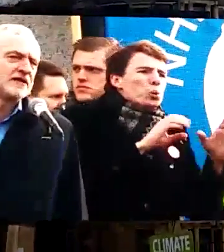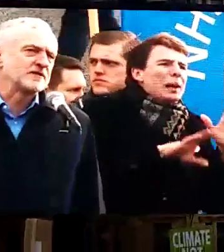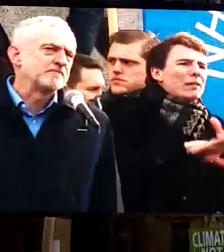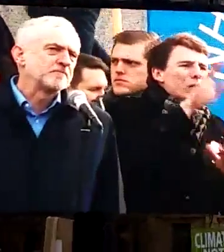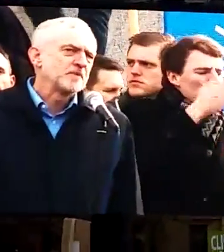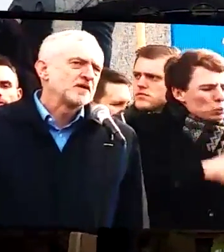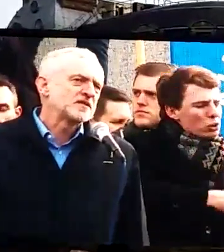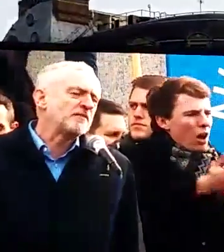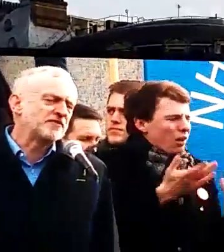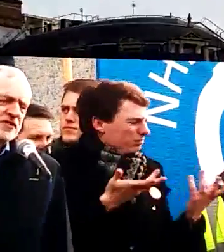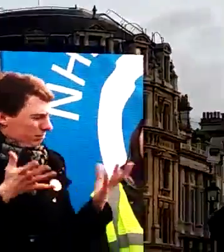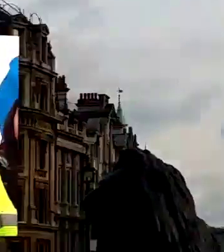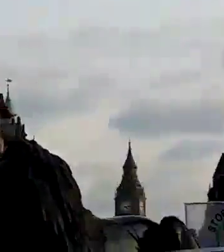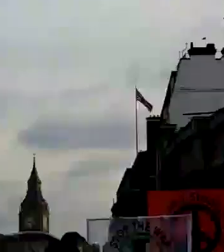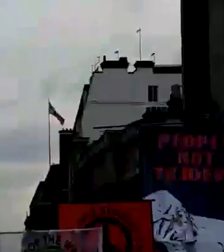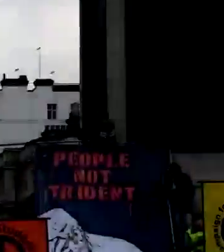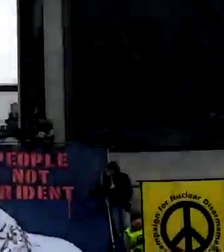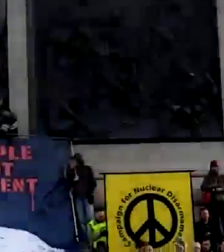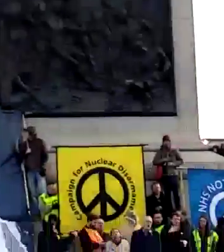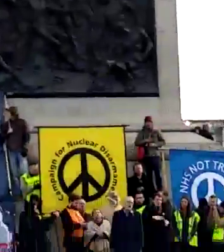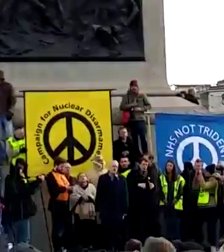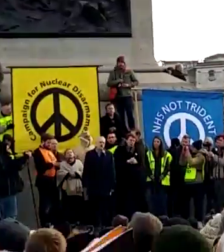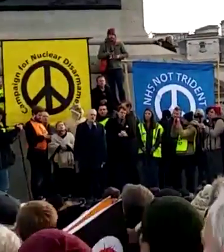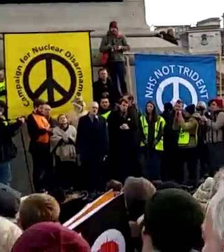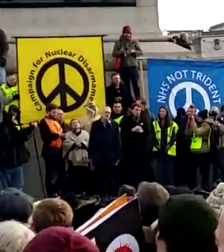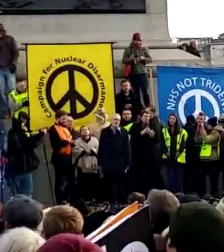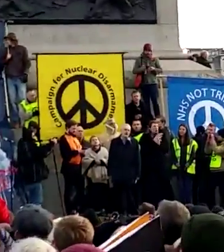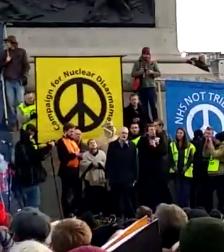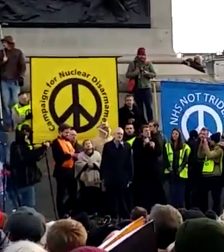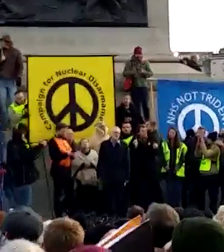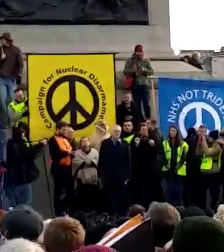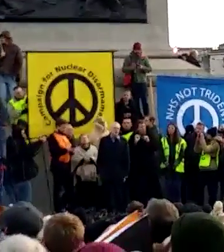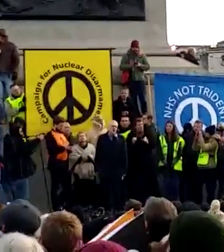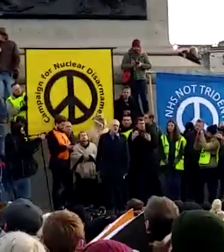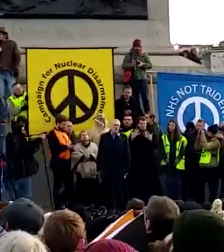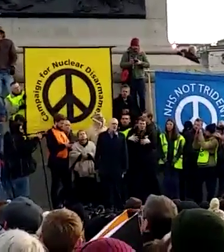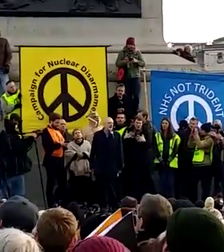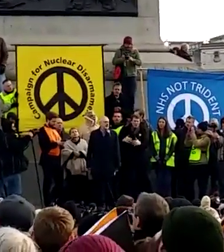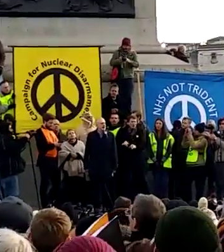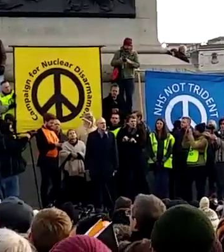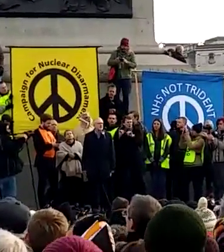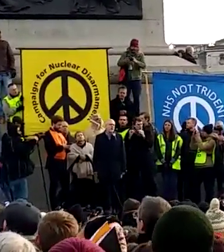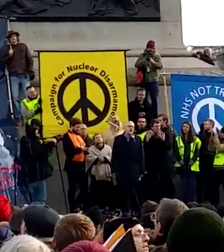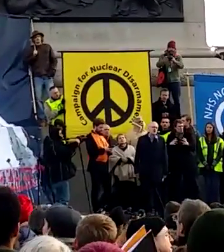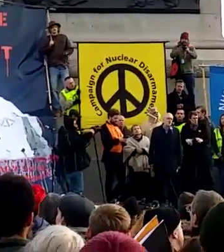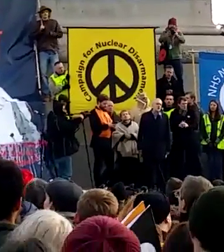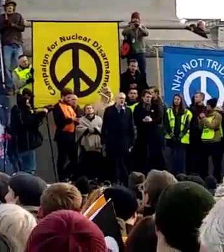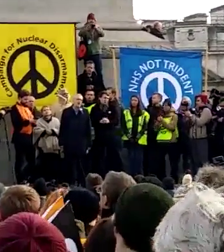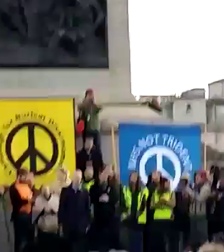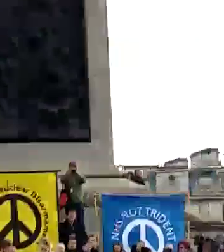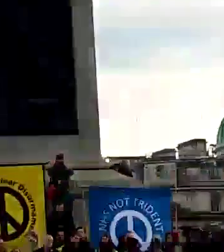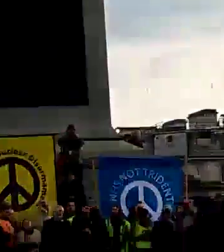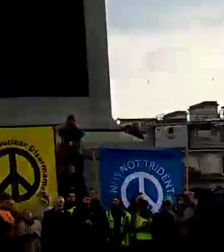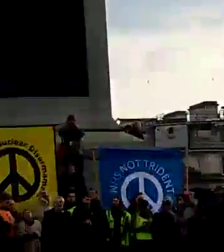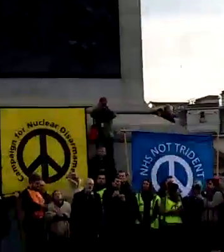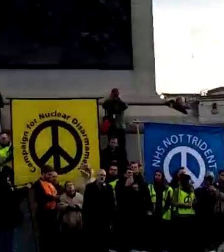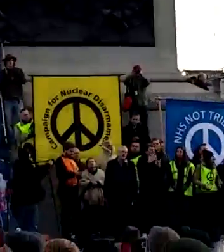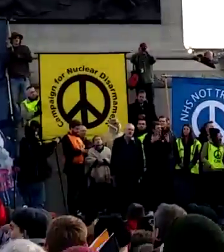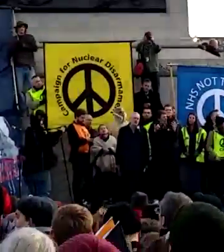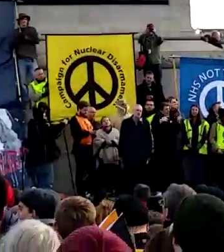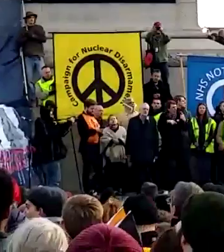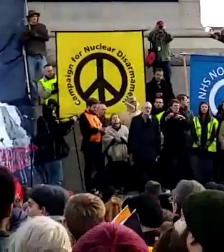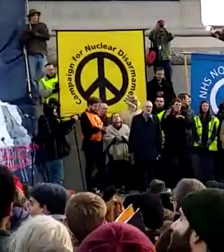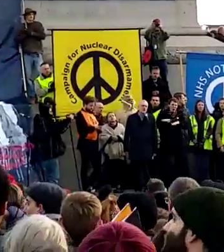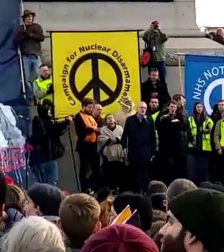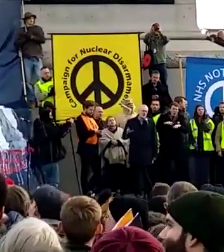their planet. Some have suffered grievously as a result of that. Many of us have marched for many years and met for